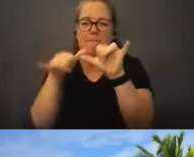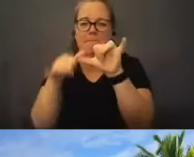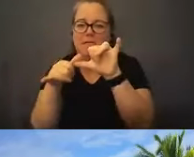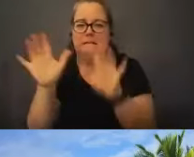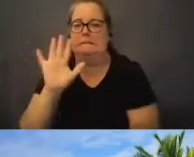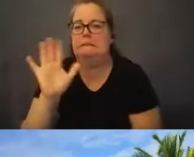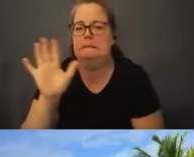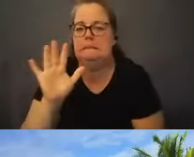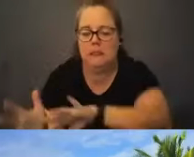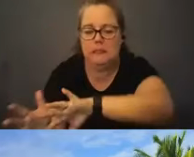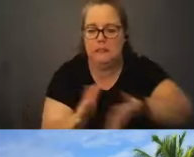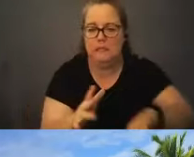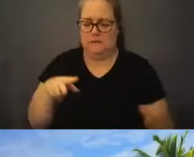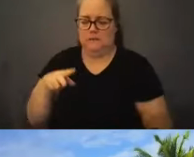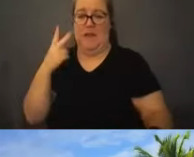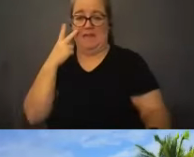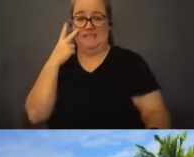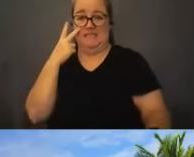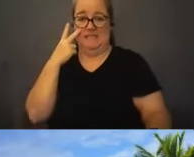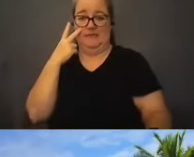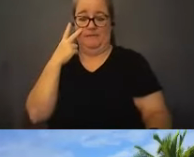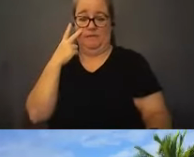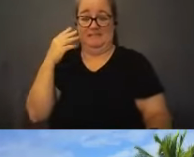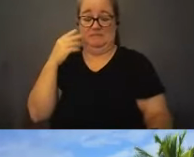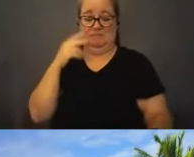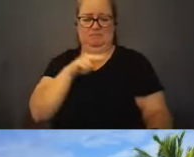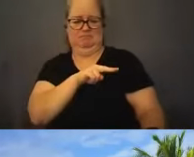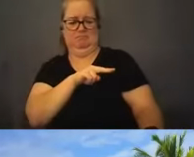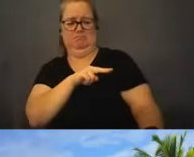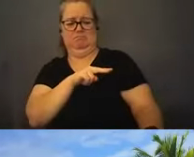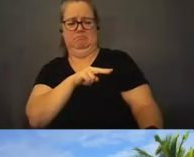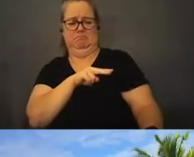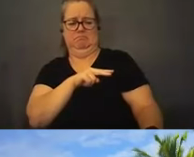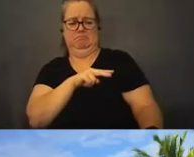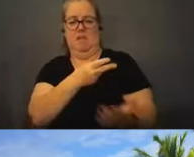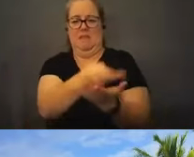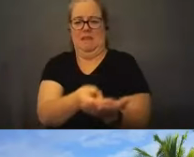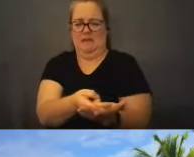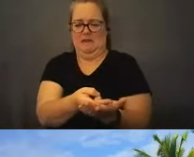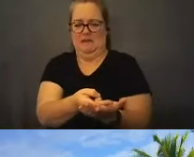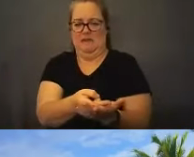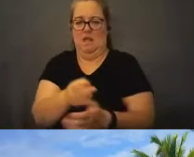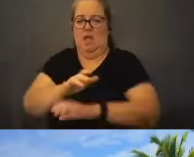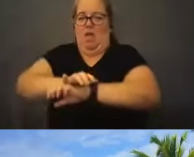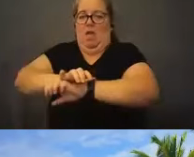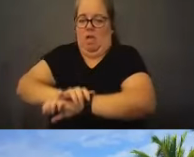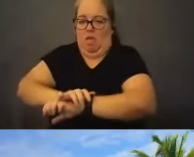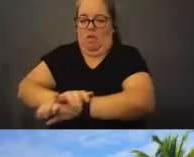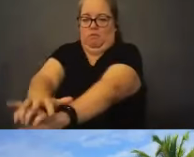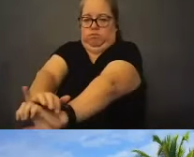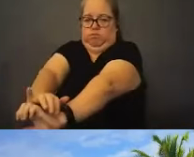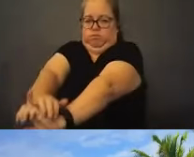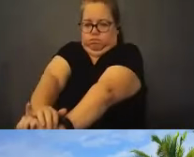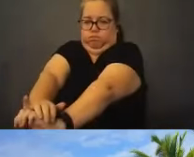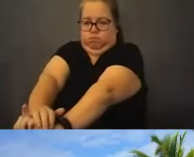looking at the person from the side and they're laying down, we're not going to go halfway down their body. Pushing